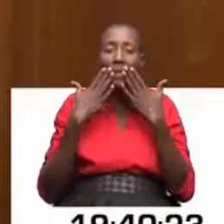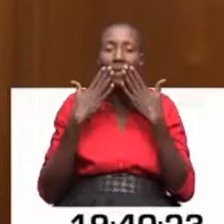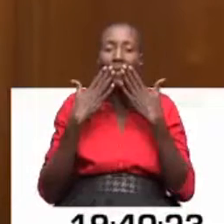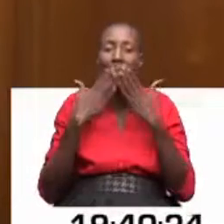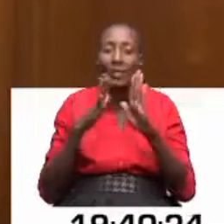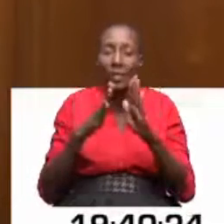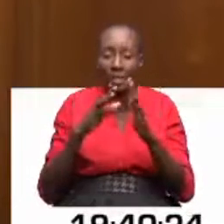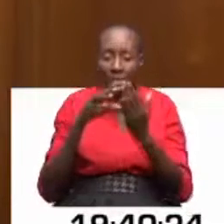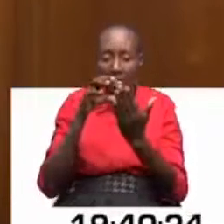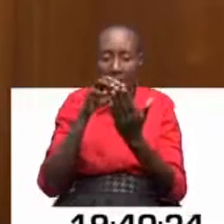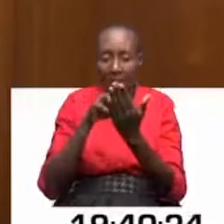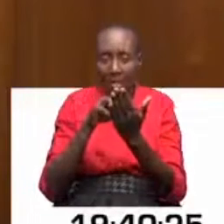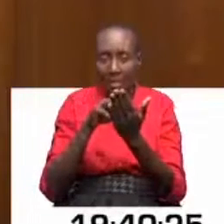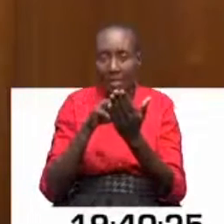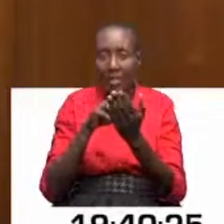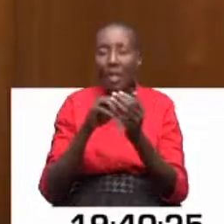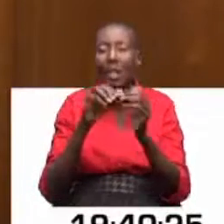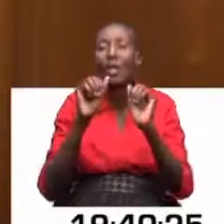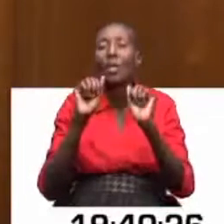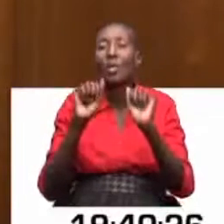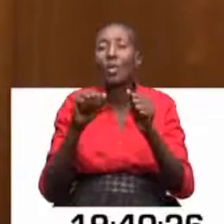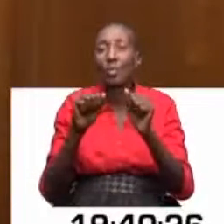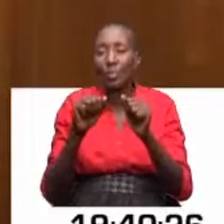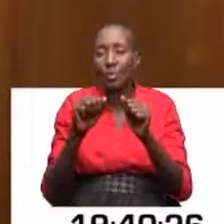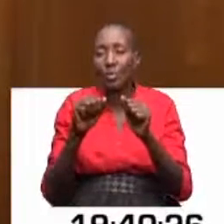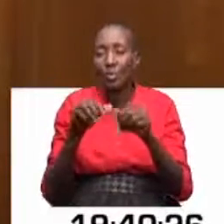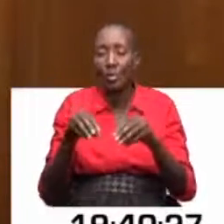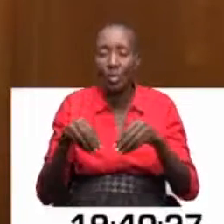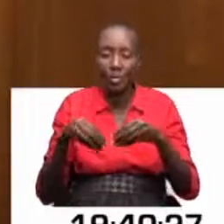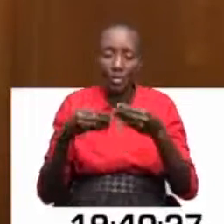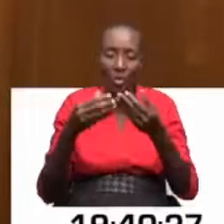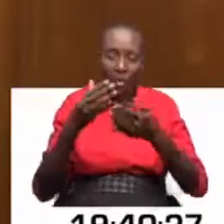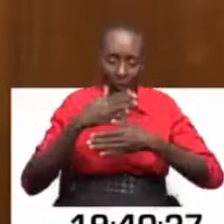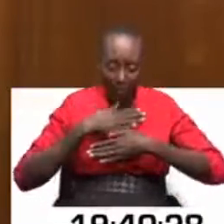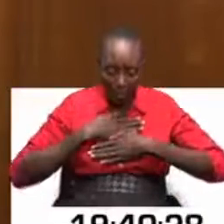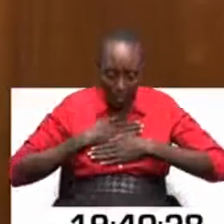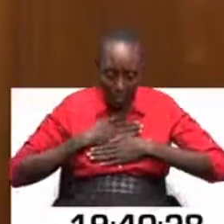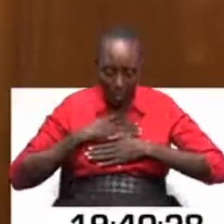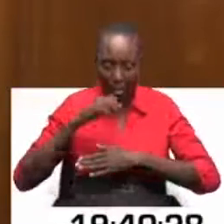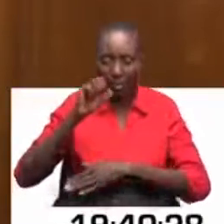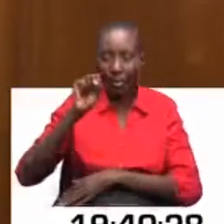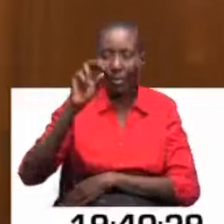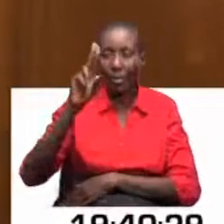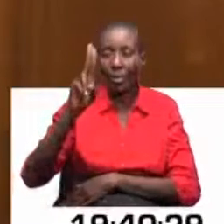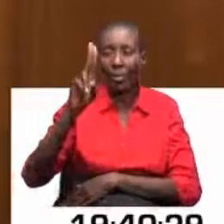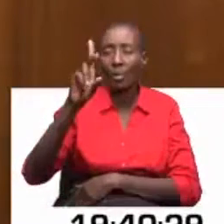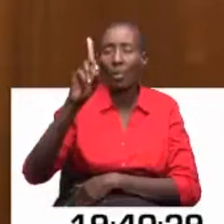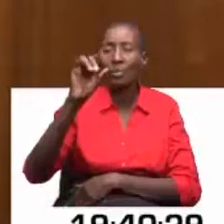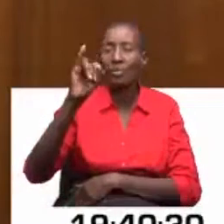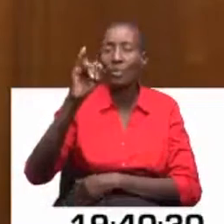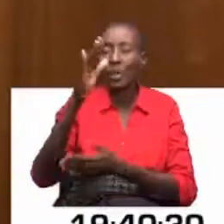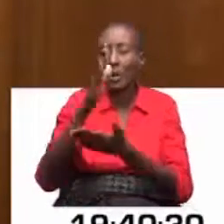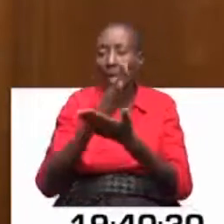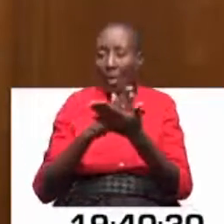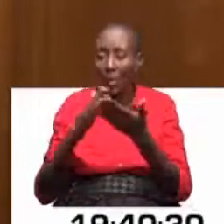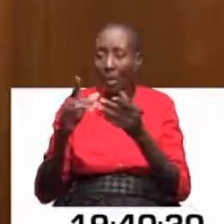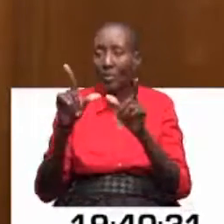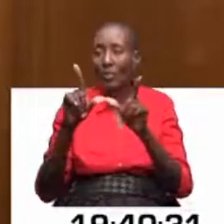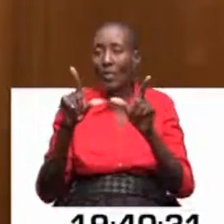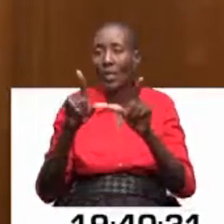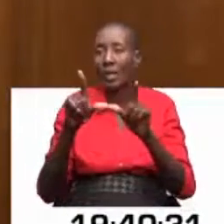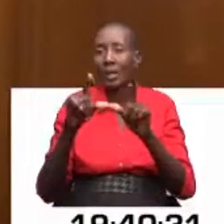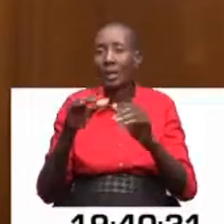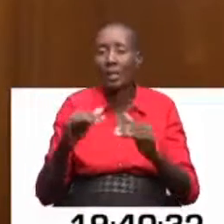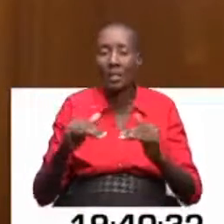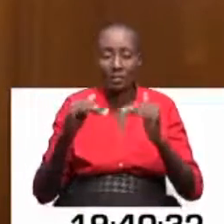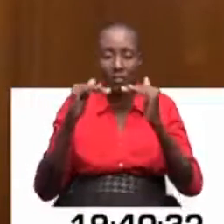case she would be able to give honorable Sudi a portion of land equivalent to the money